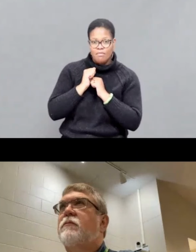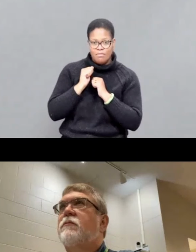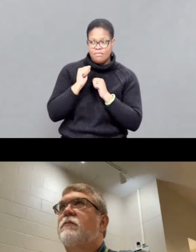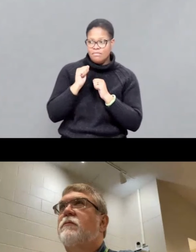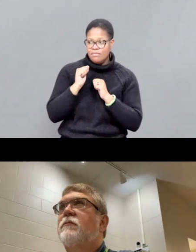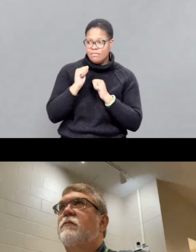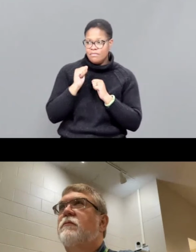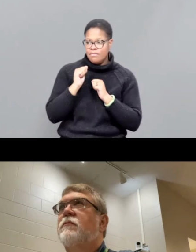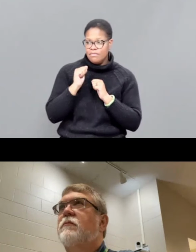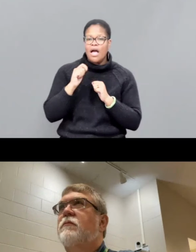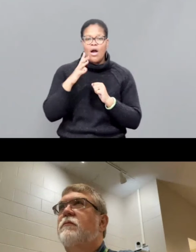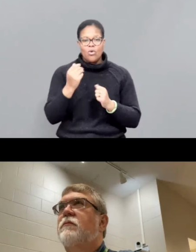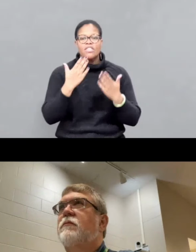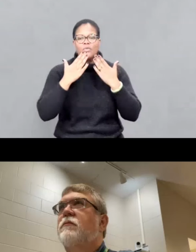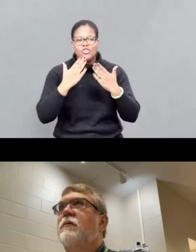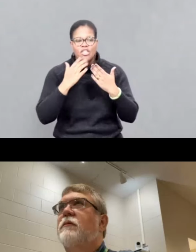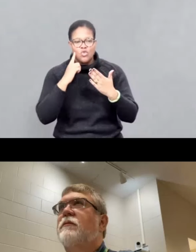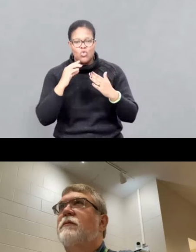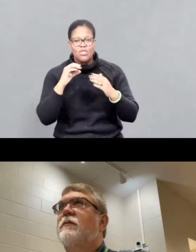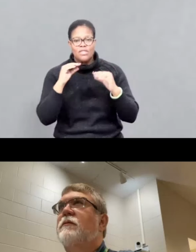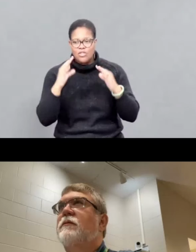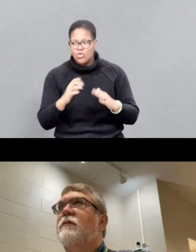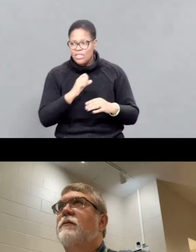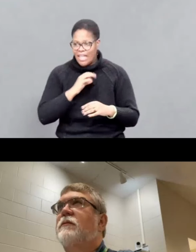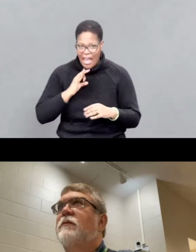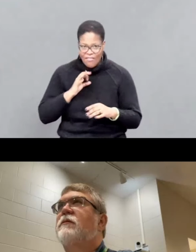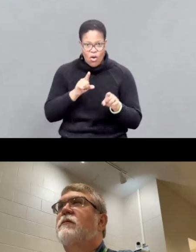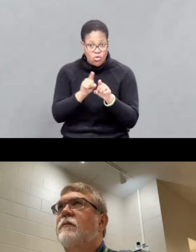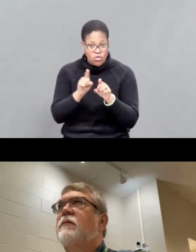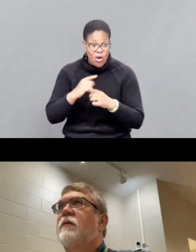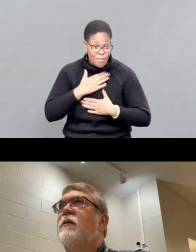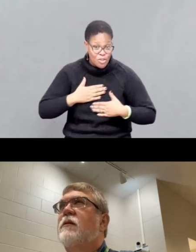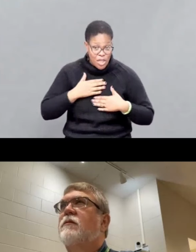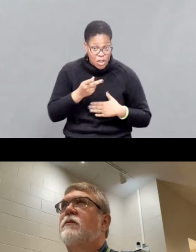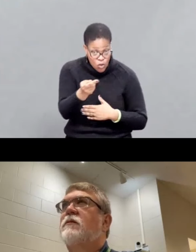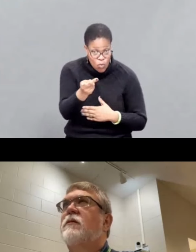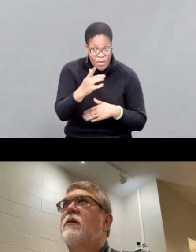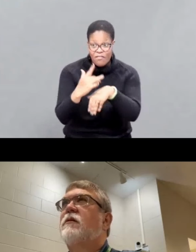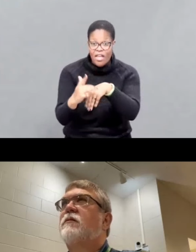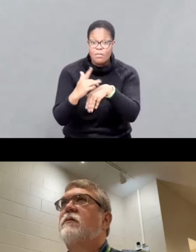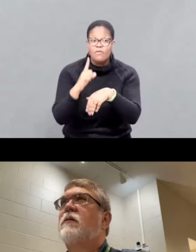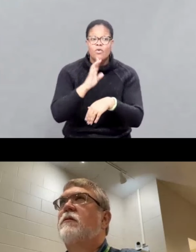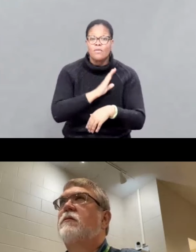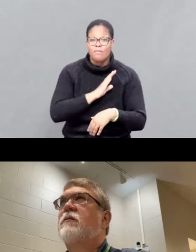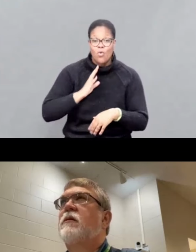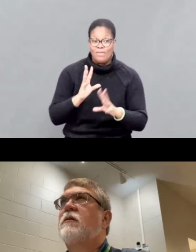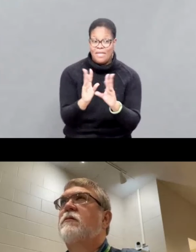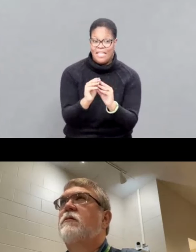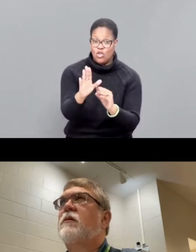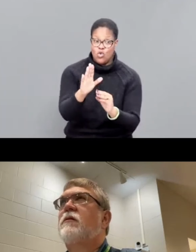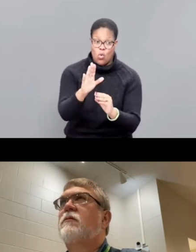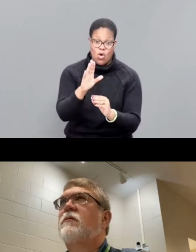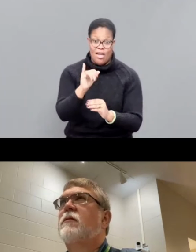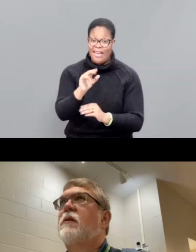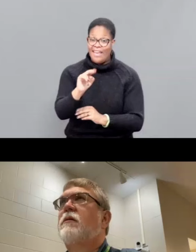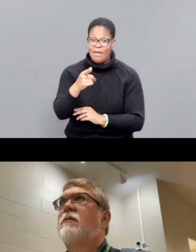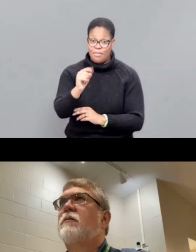do. That's so critical to us. So, and I also appreciate you guys for being available for our board meetings and your input, particularly